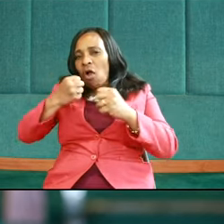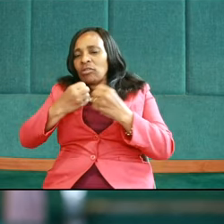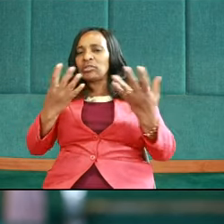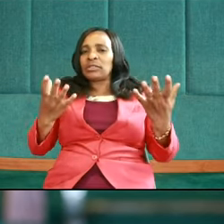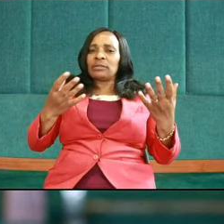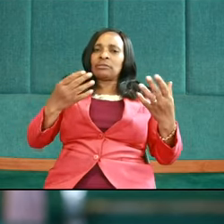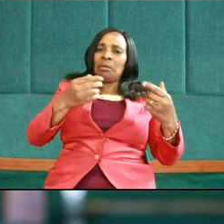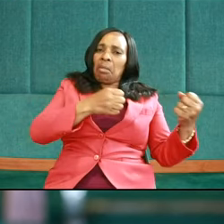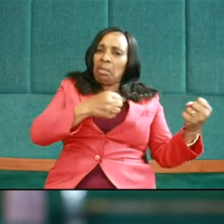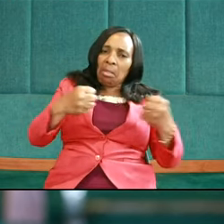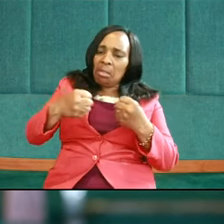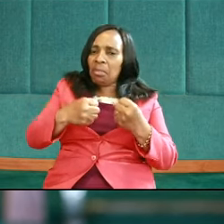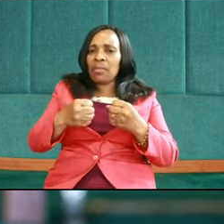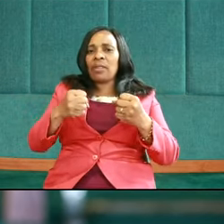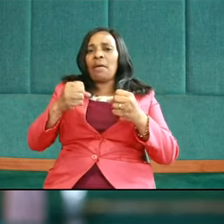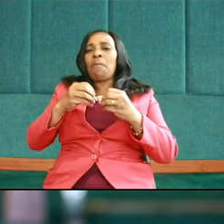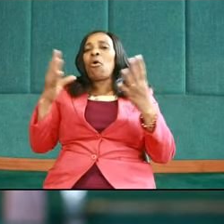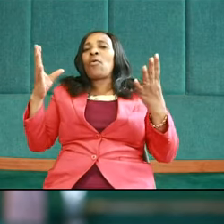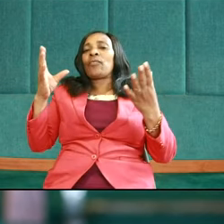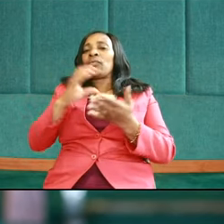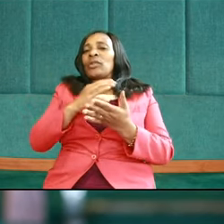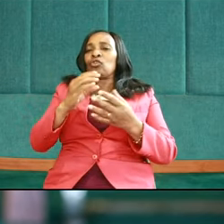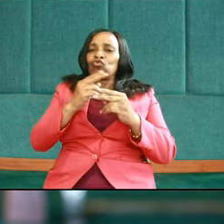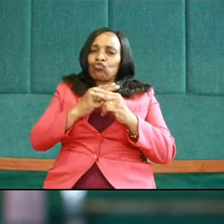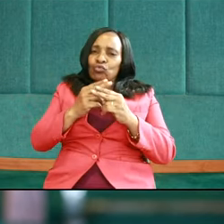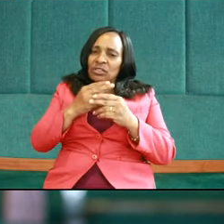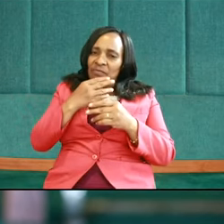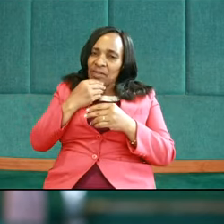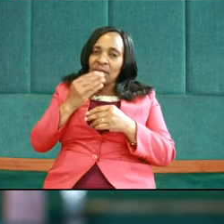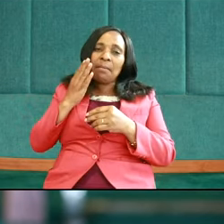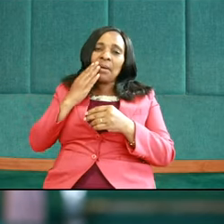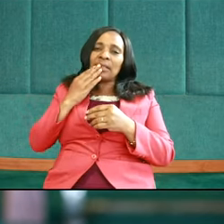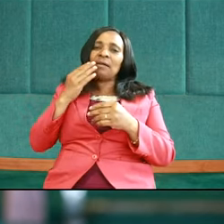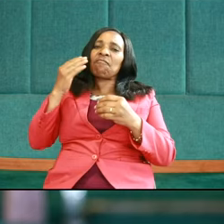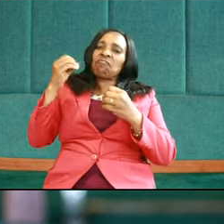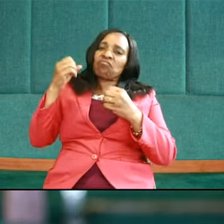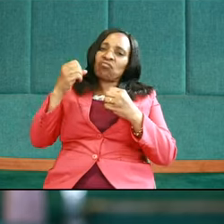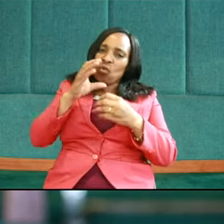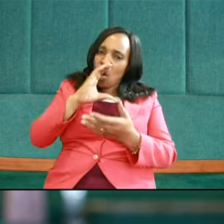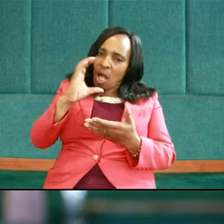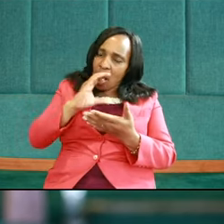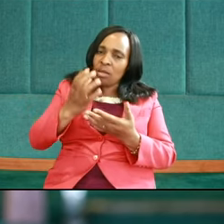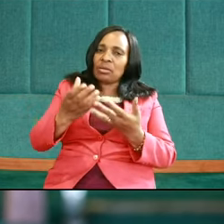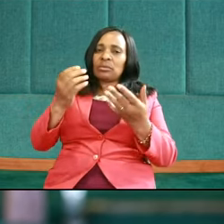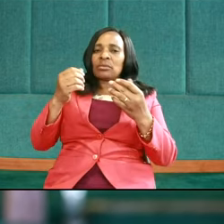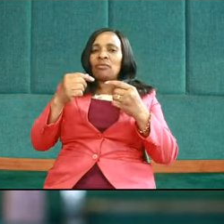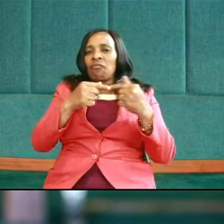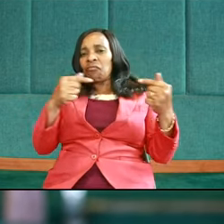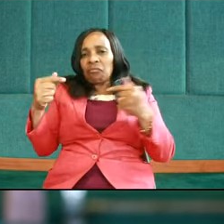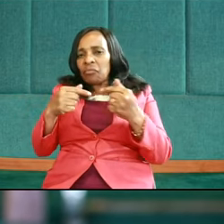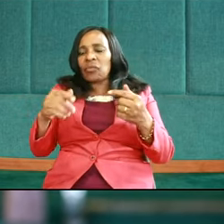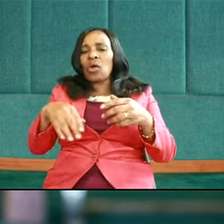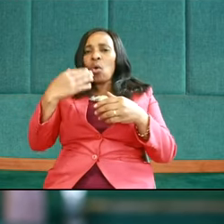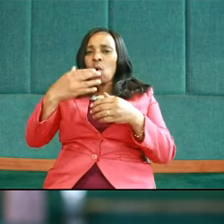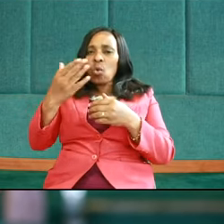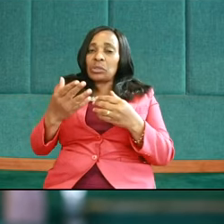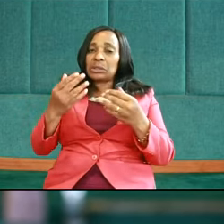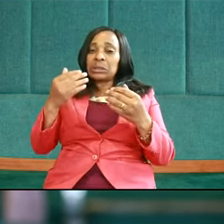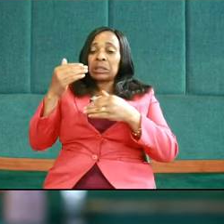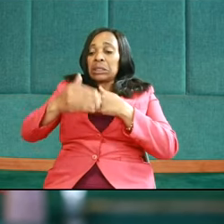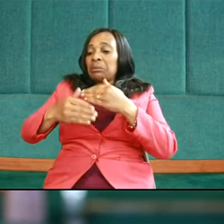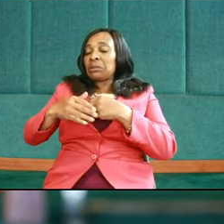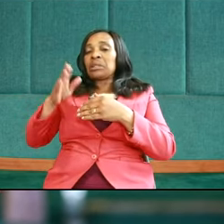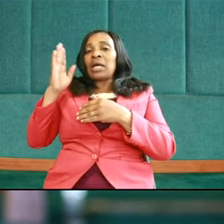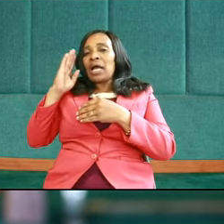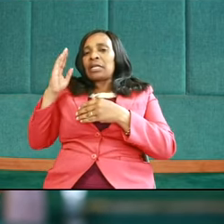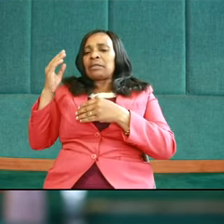the more they drank. Soon, father and mother seemed to be drinking and fighting all the time. Neighbors heard the fighting